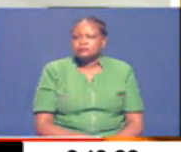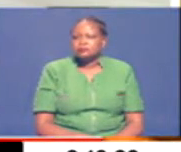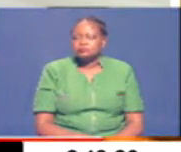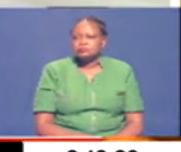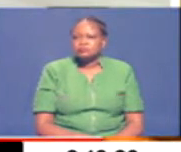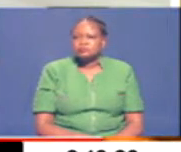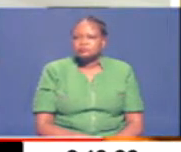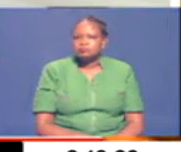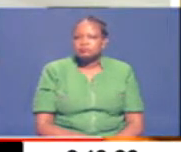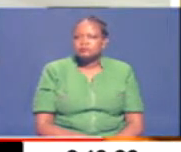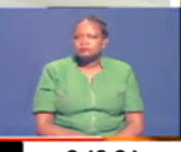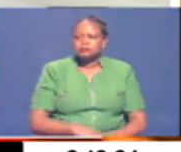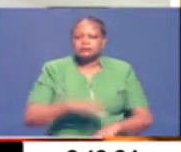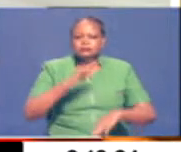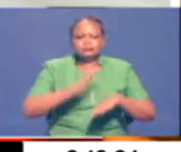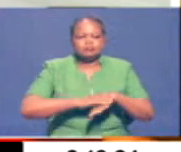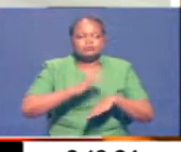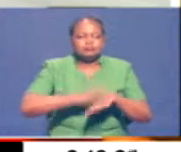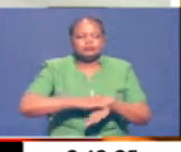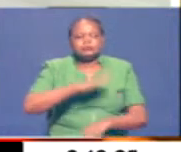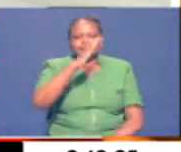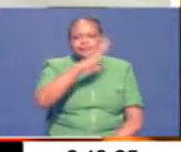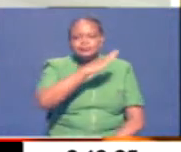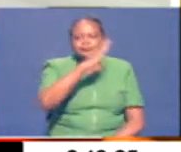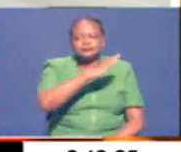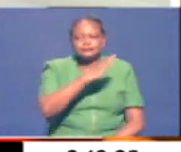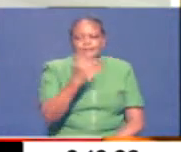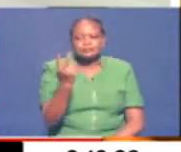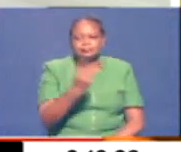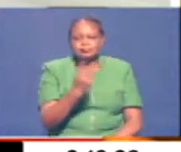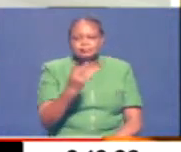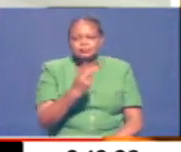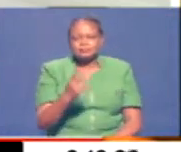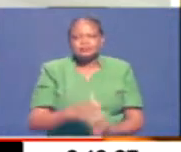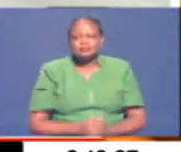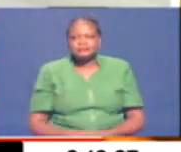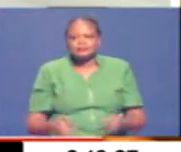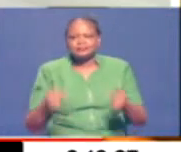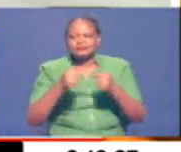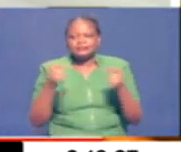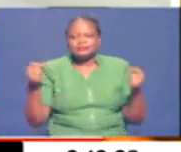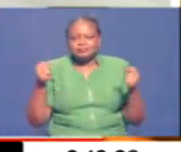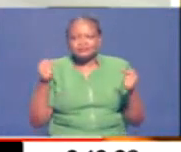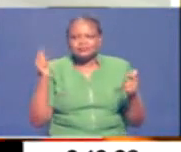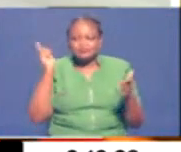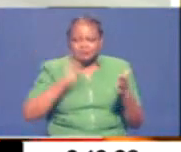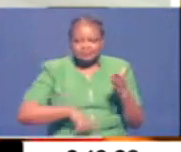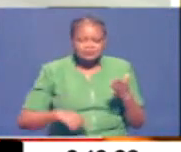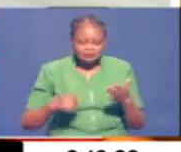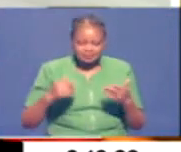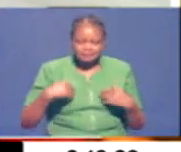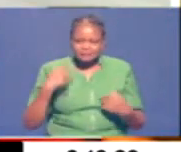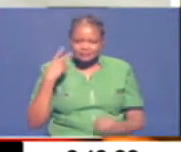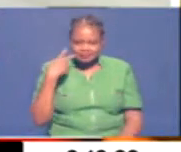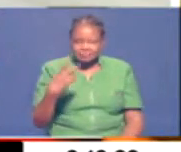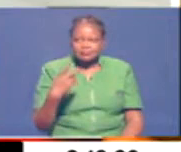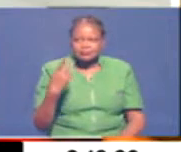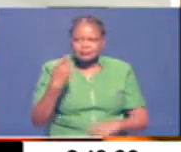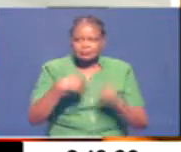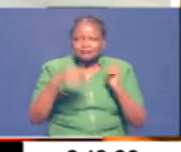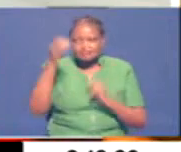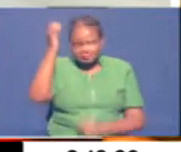Good evening, Fred and Shiksha. A complete opposite of what you have seen from